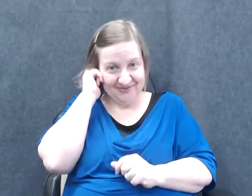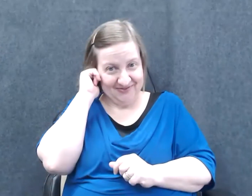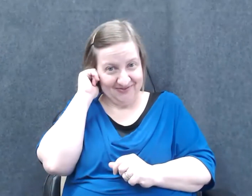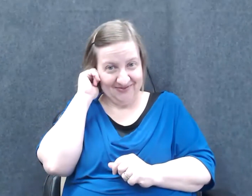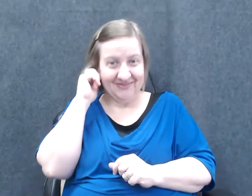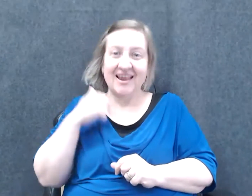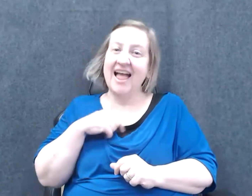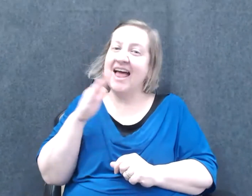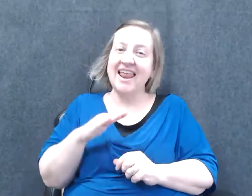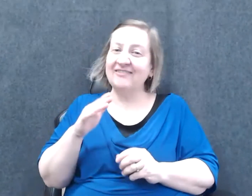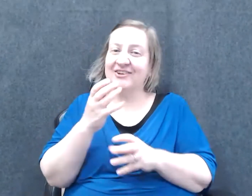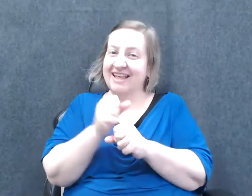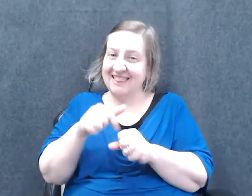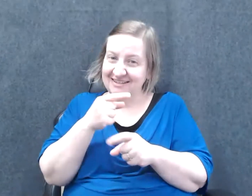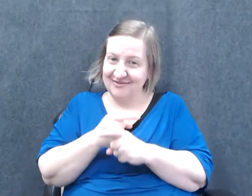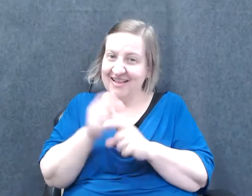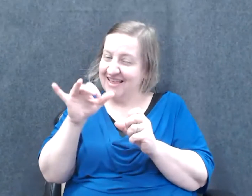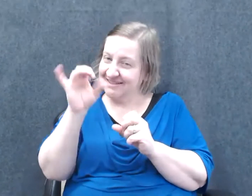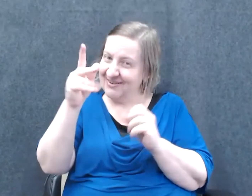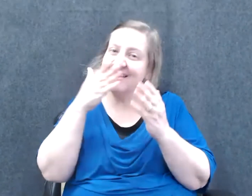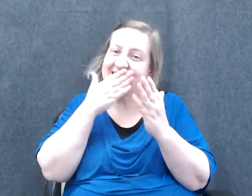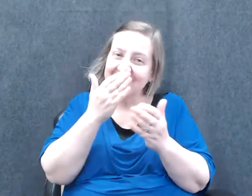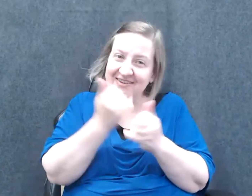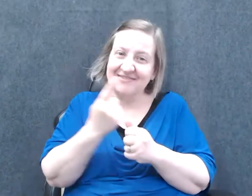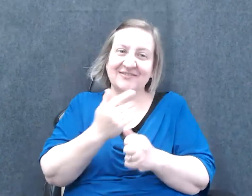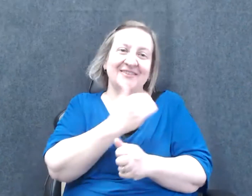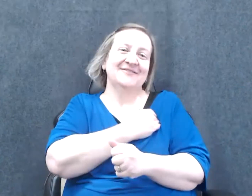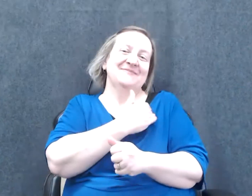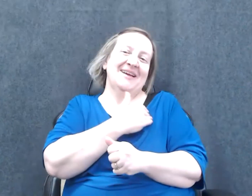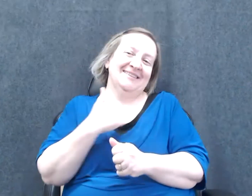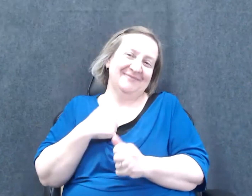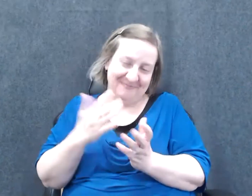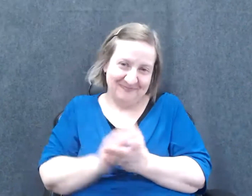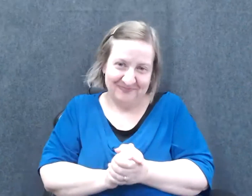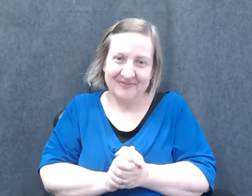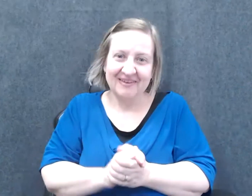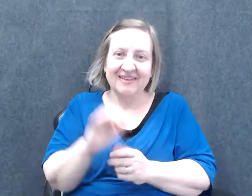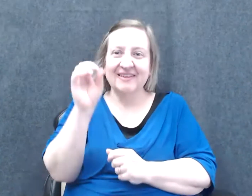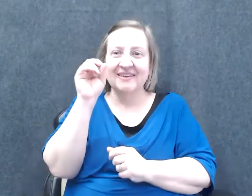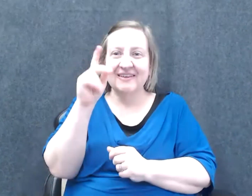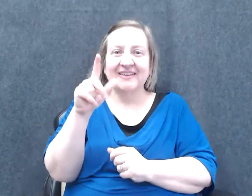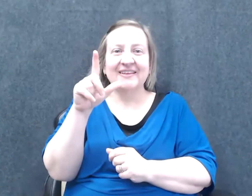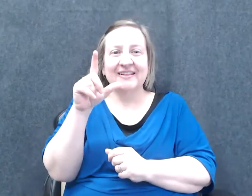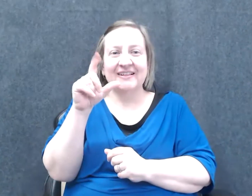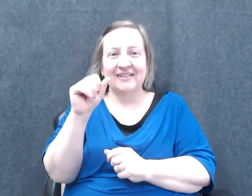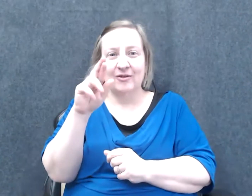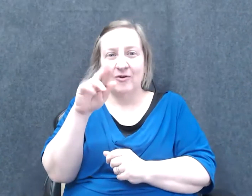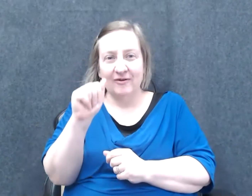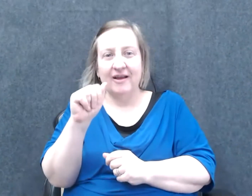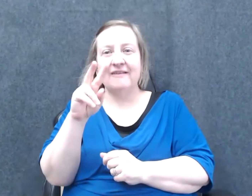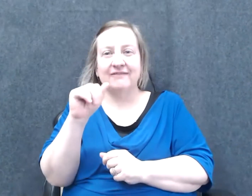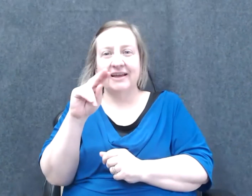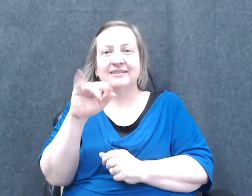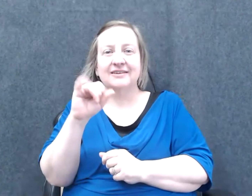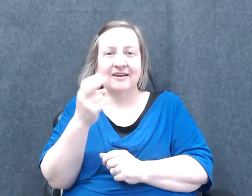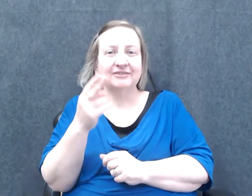I'm never going to get this right. That's okay. Thank you, everyone, for reminding me. Okay, Laura Van Tosh will be sharing a part